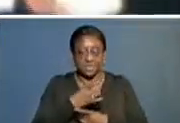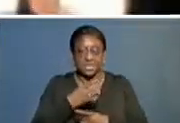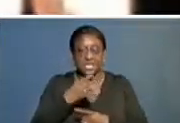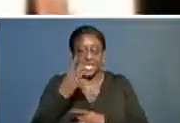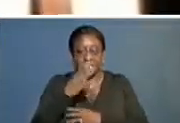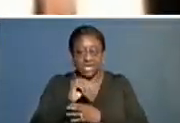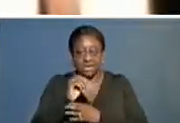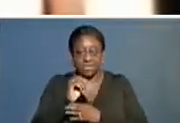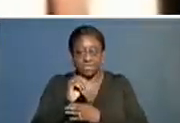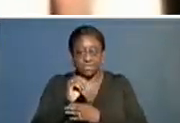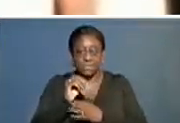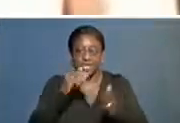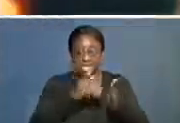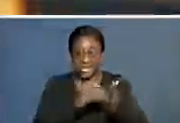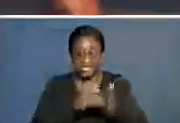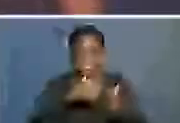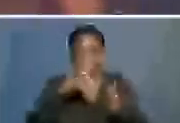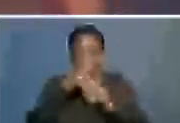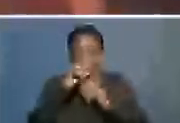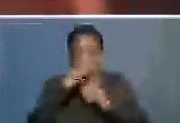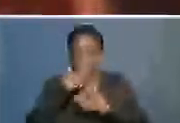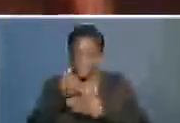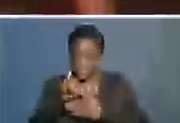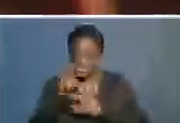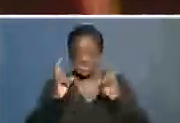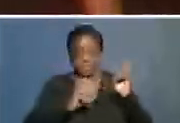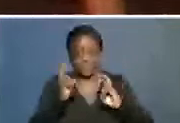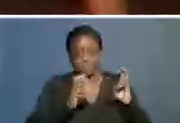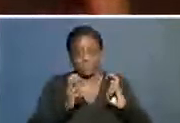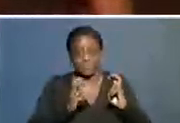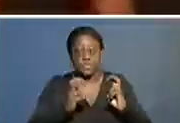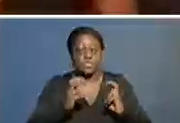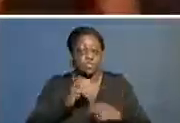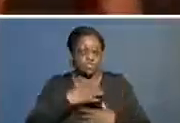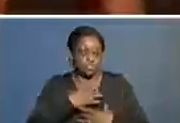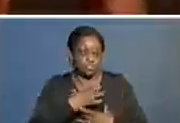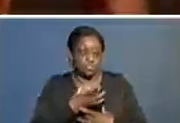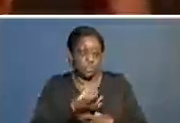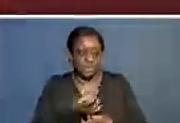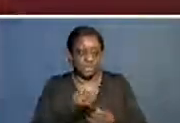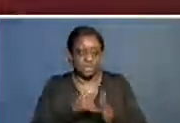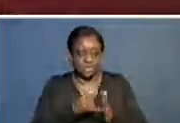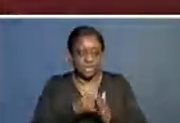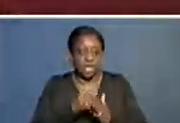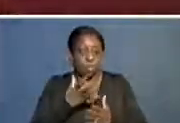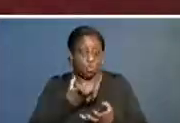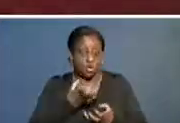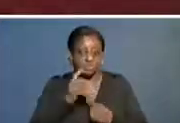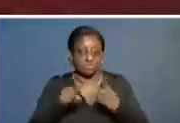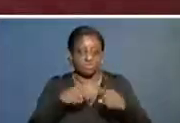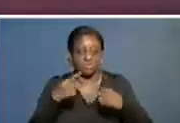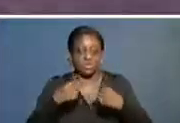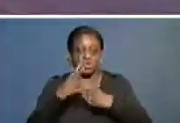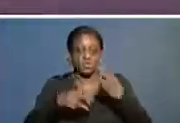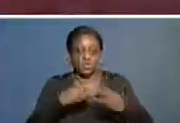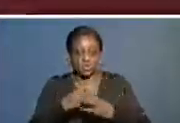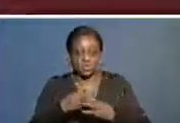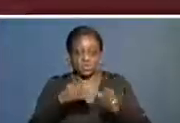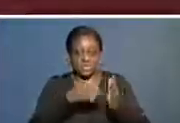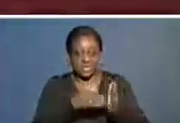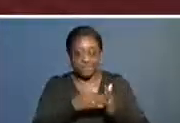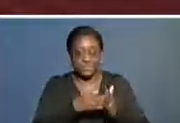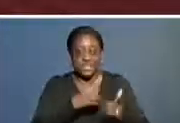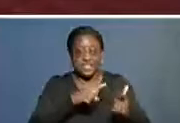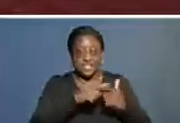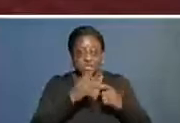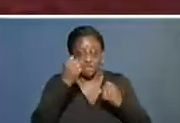compete against the best. And then I actually intend to go to the world stage eventually. The Major Payne Boxing Club will host the inaugural Fred